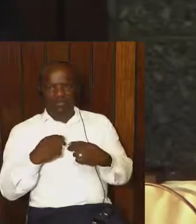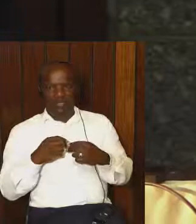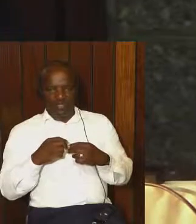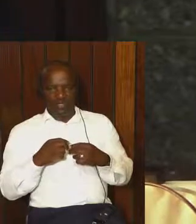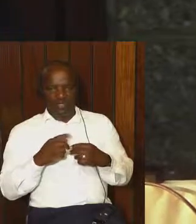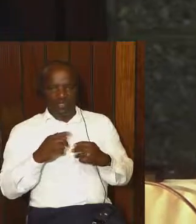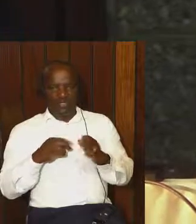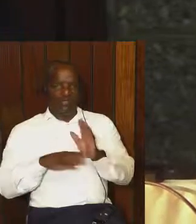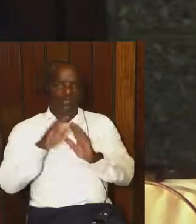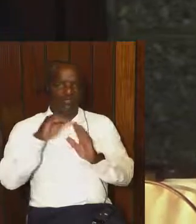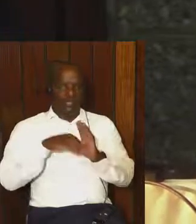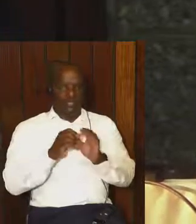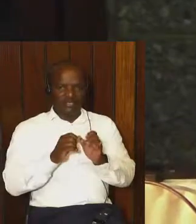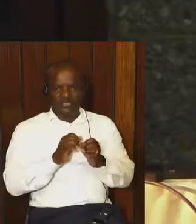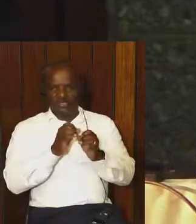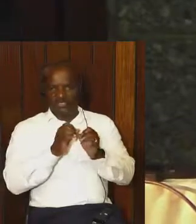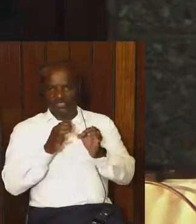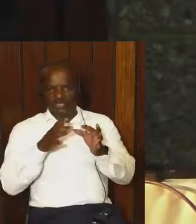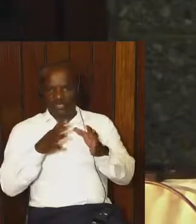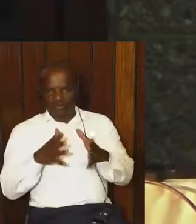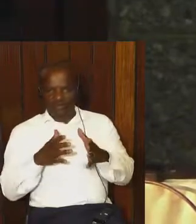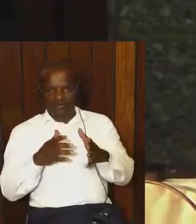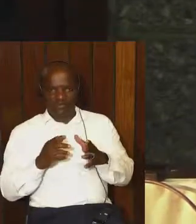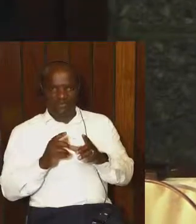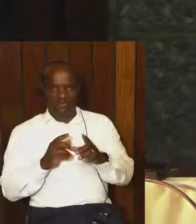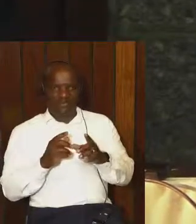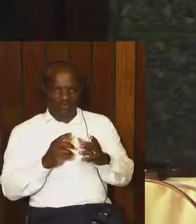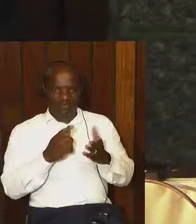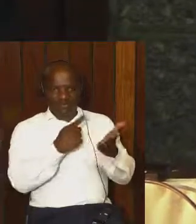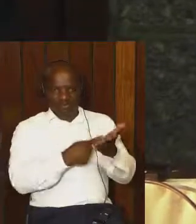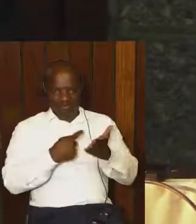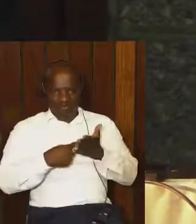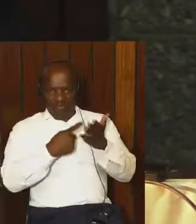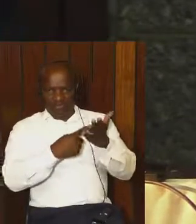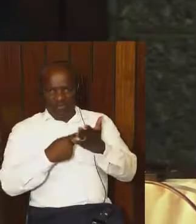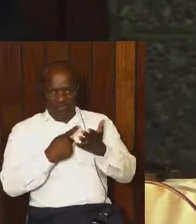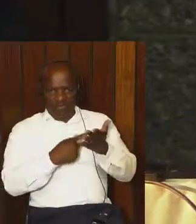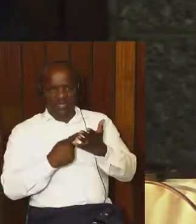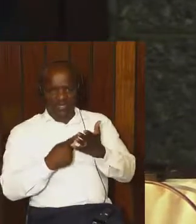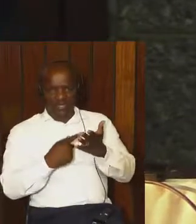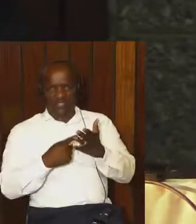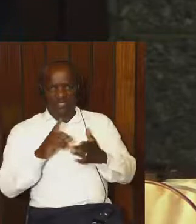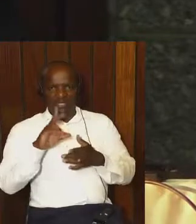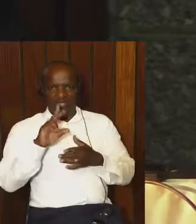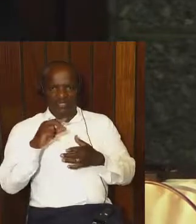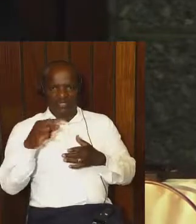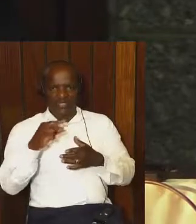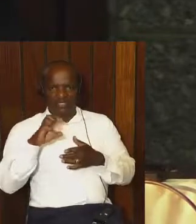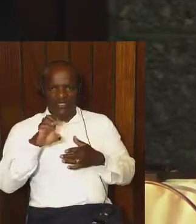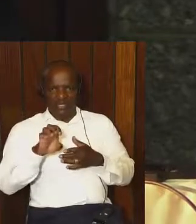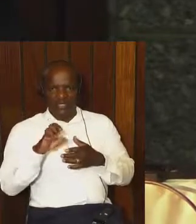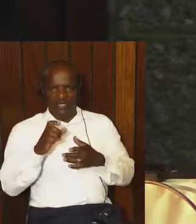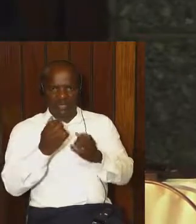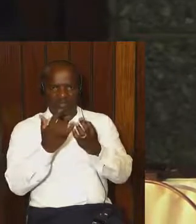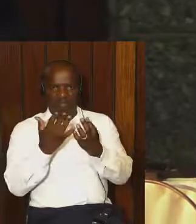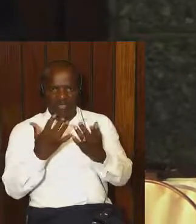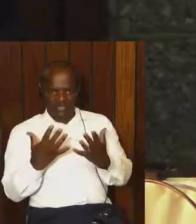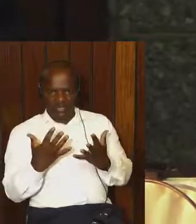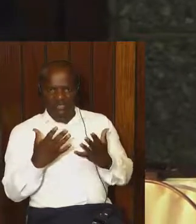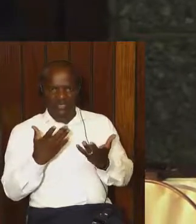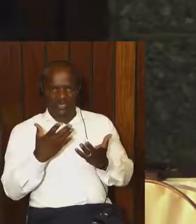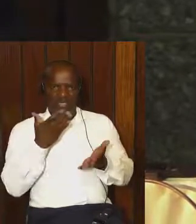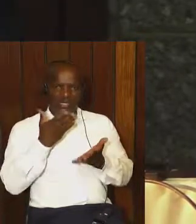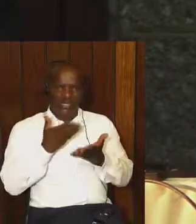down, they respond back to us, we respond. I have engaged the DDG there that is responsible for the budget to say, can we rather